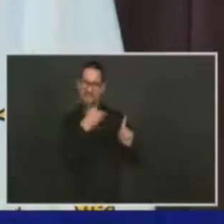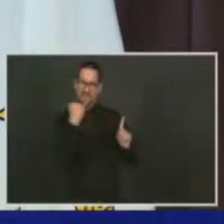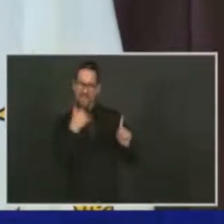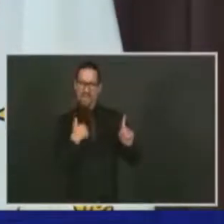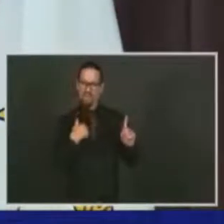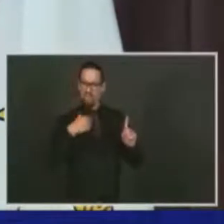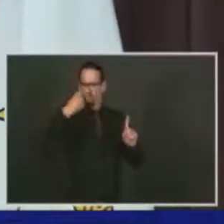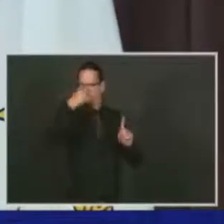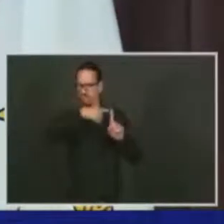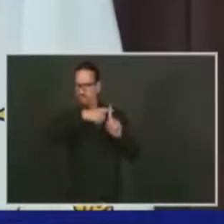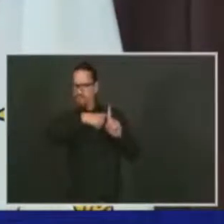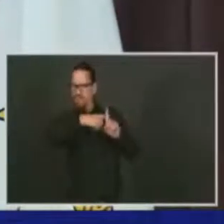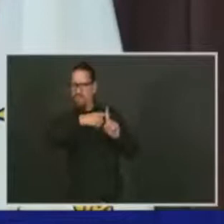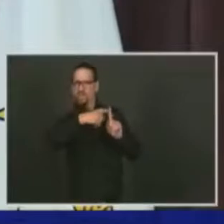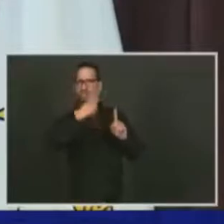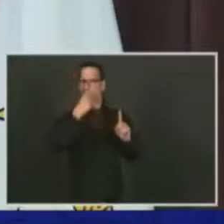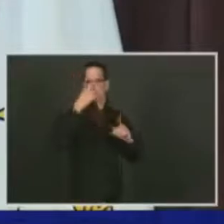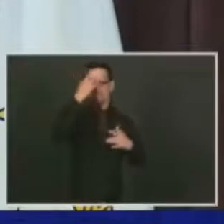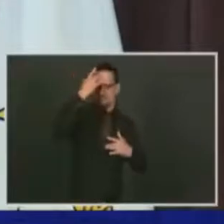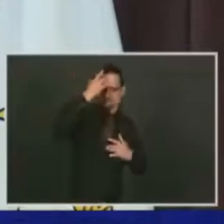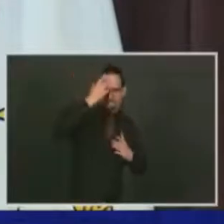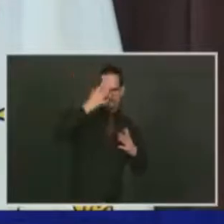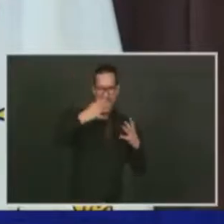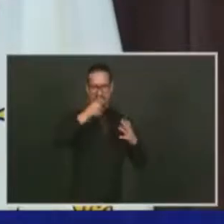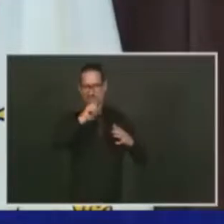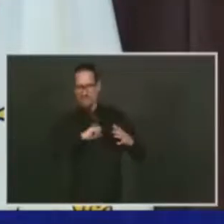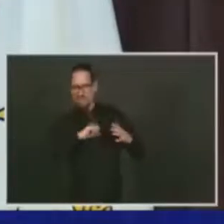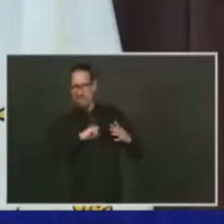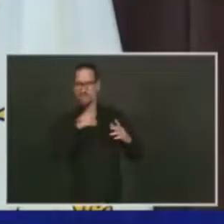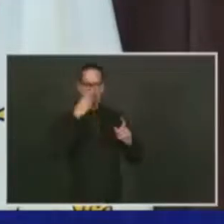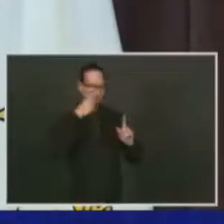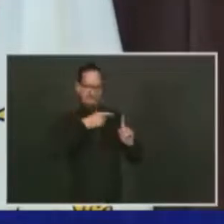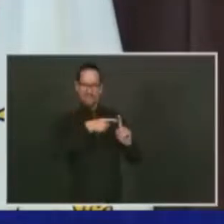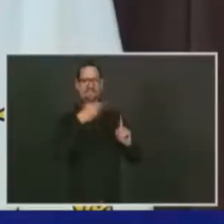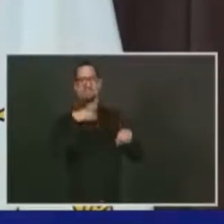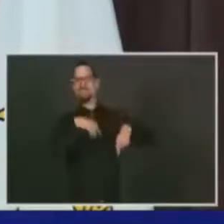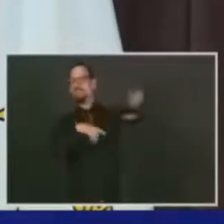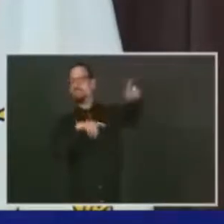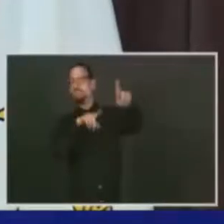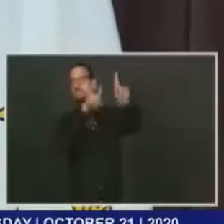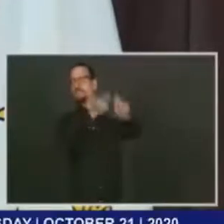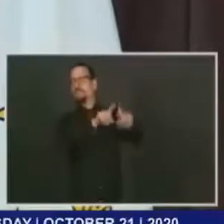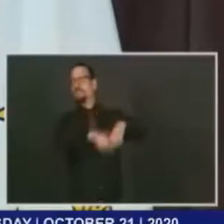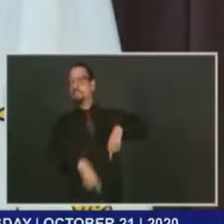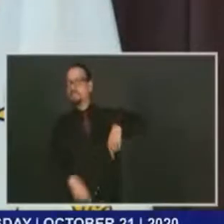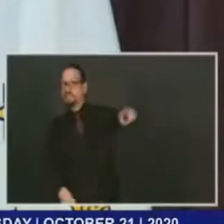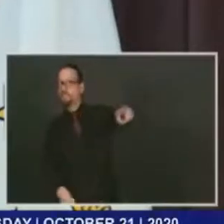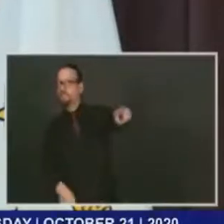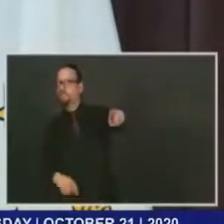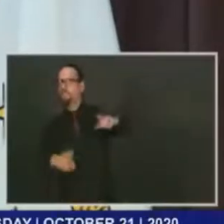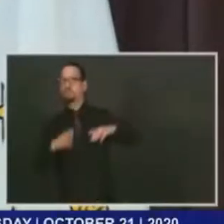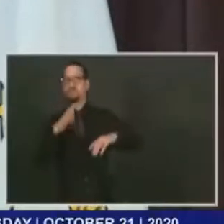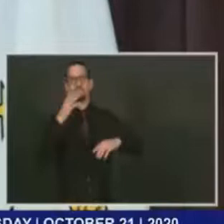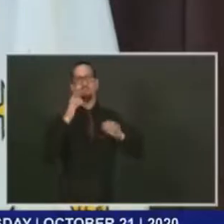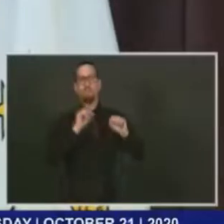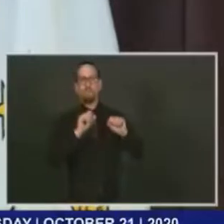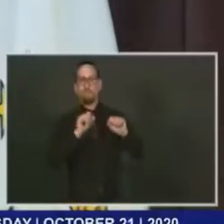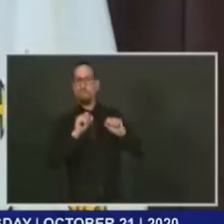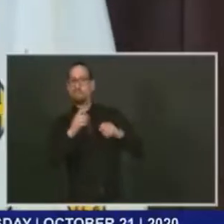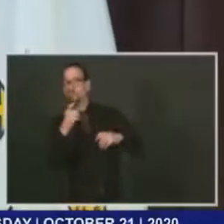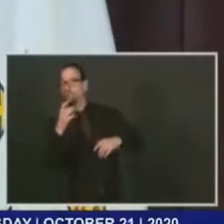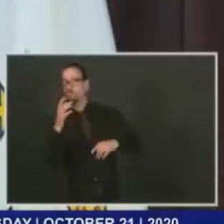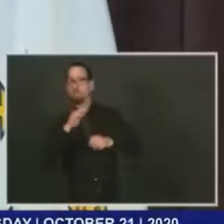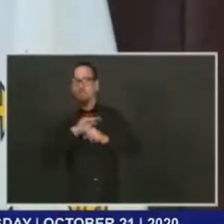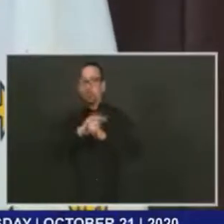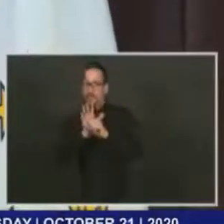absolutely should be tested. Any kind of symptoms, certainly the ones that are more likely to be COVID-19, new cough,